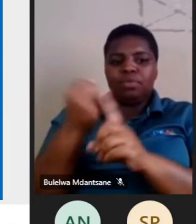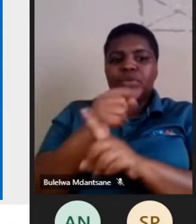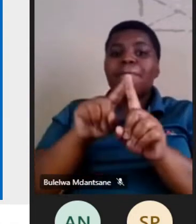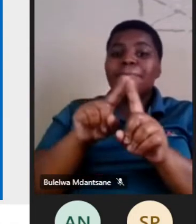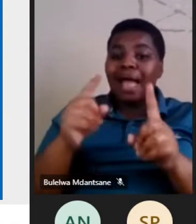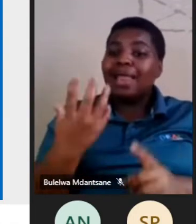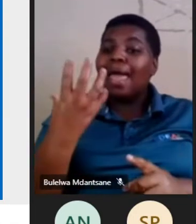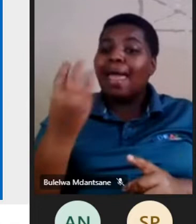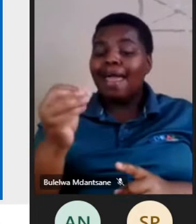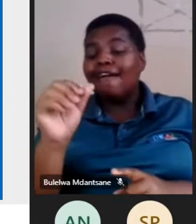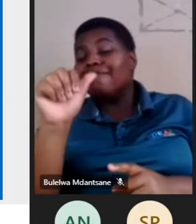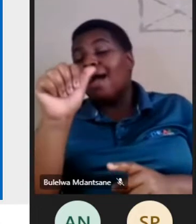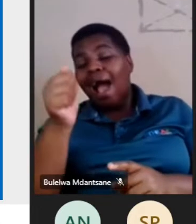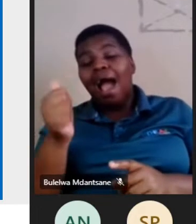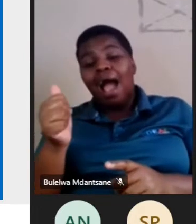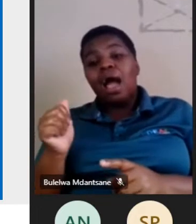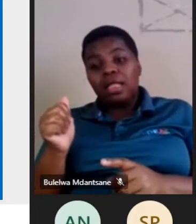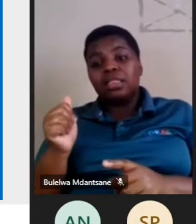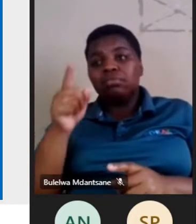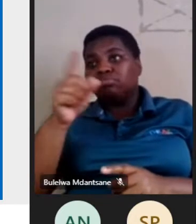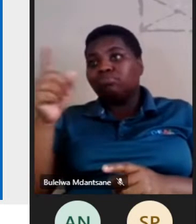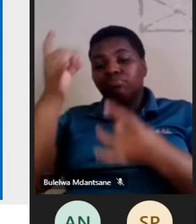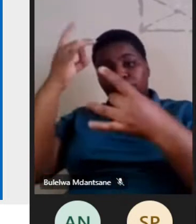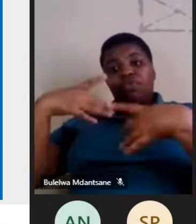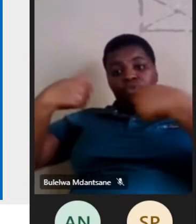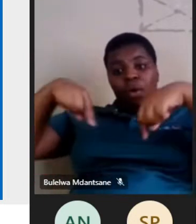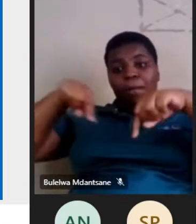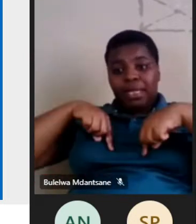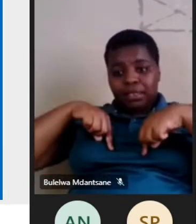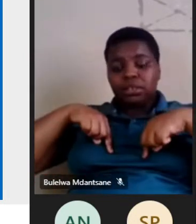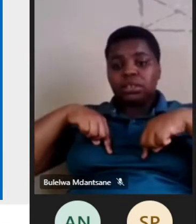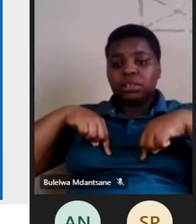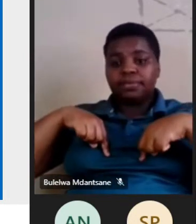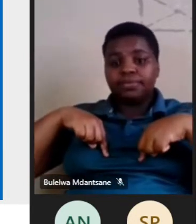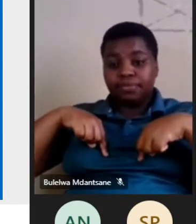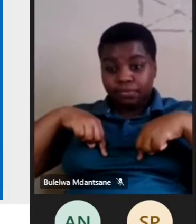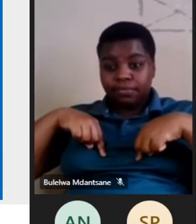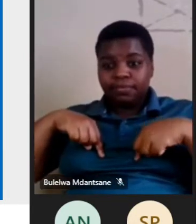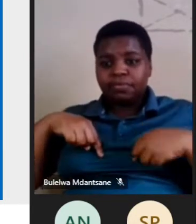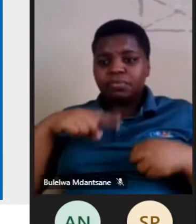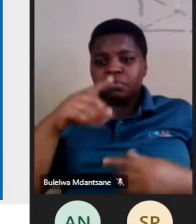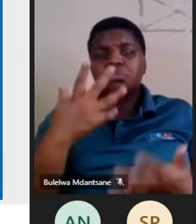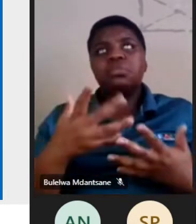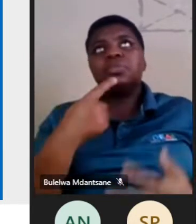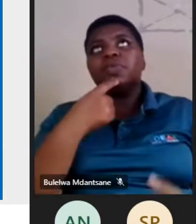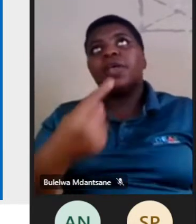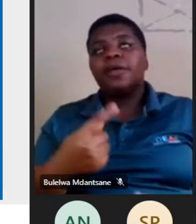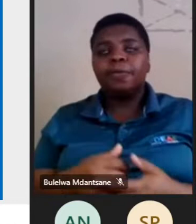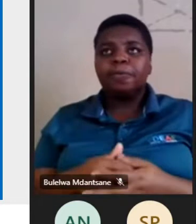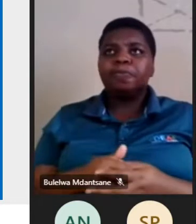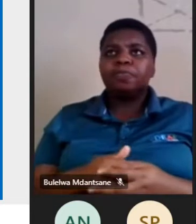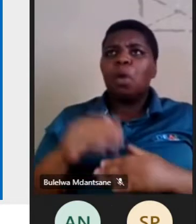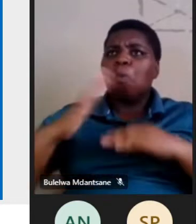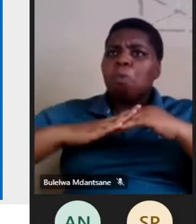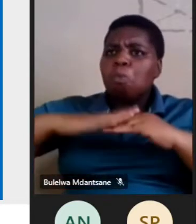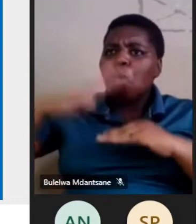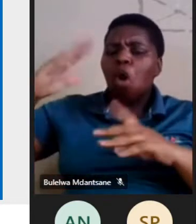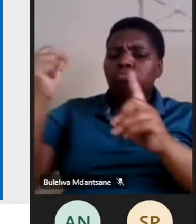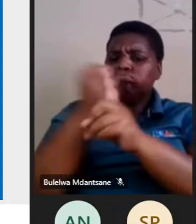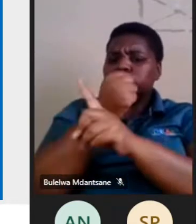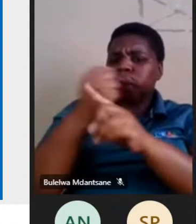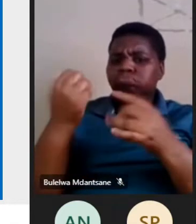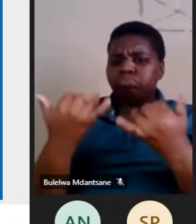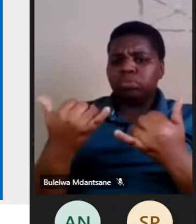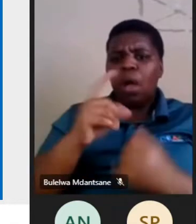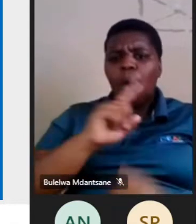quotes in these young women when they speak about the others and say, you know, there's more violence now. We